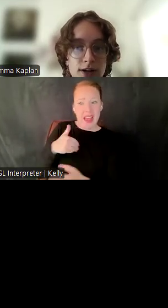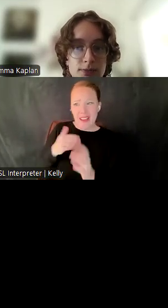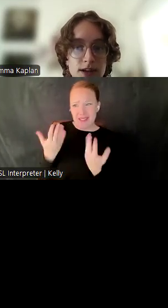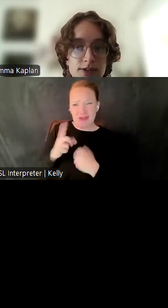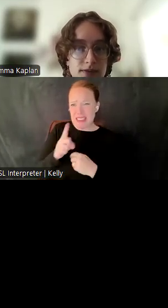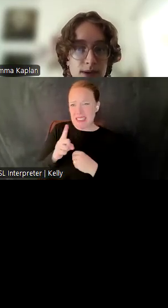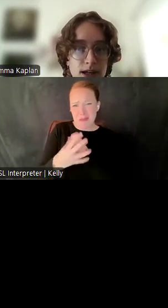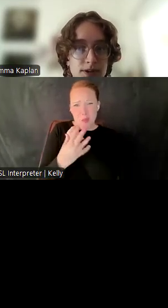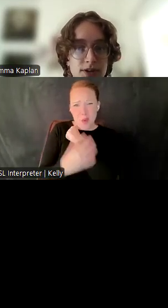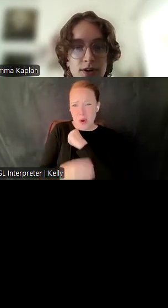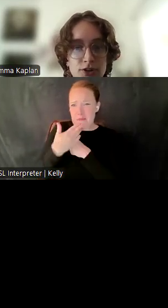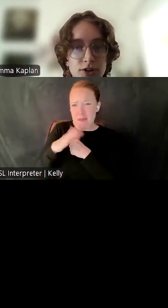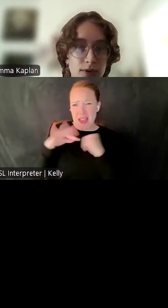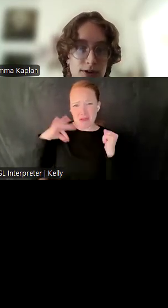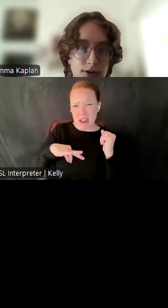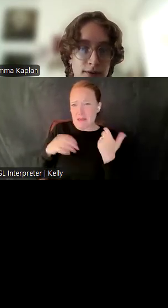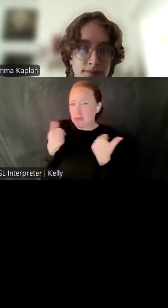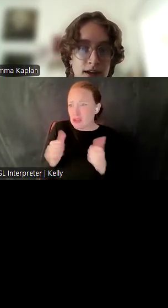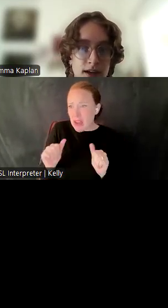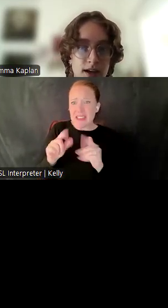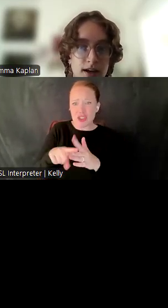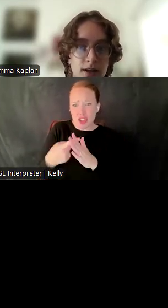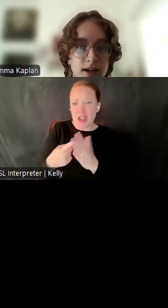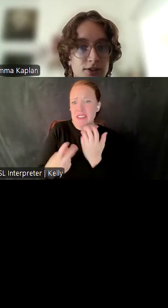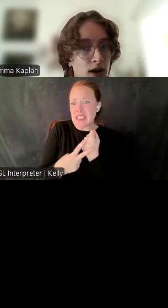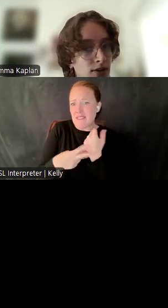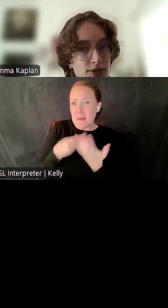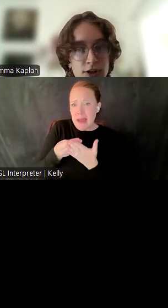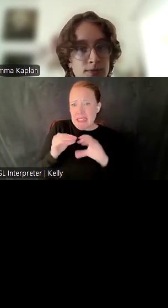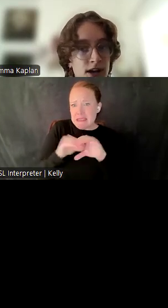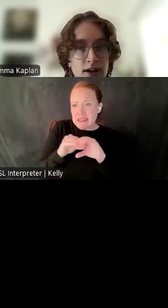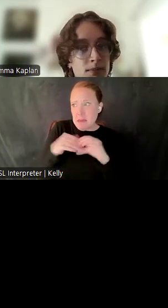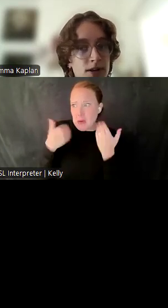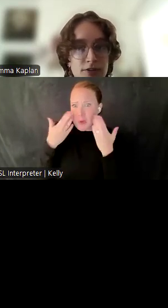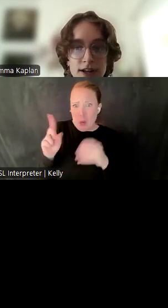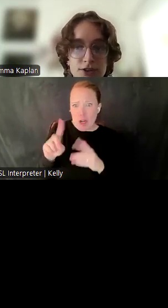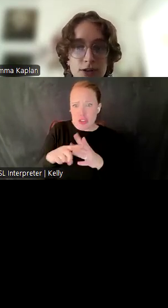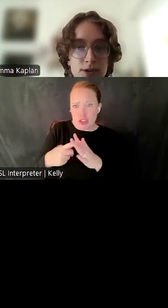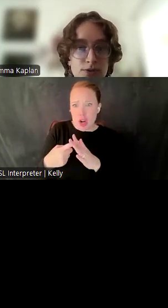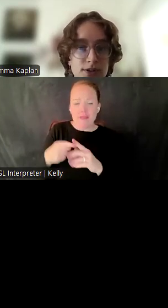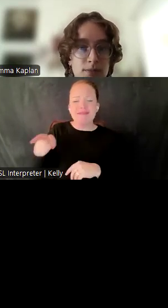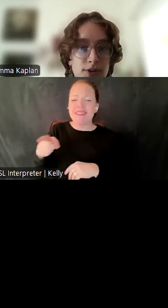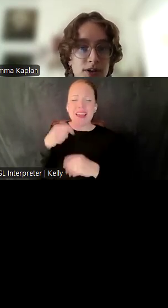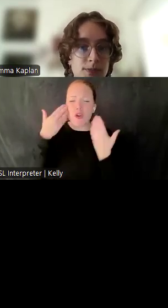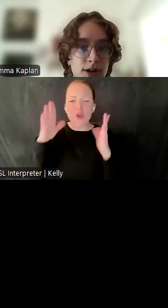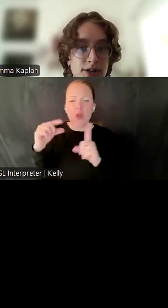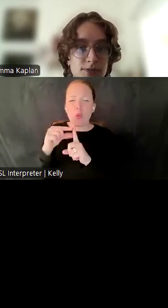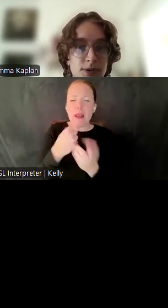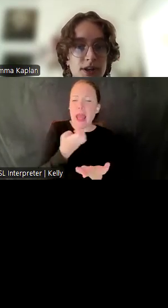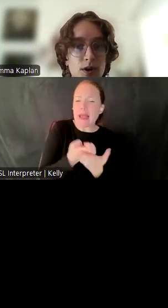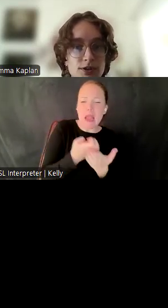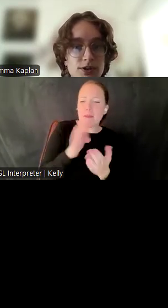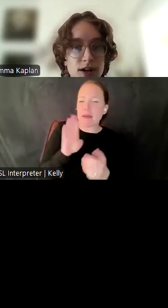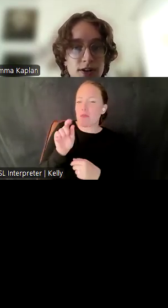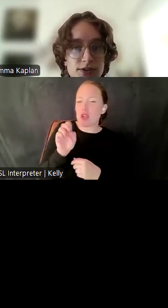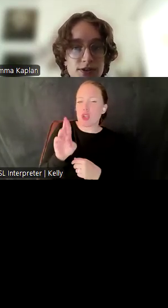they are trying to begin saving money, but they're not sure where to start. They do not use the terms economic or financial abuse to label their experience,